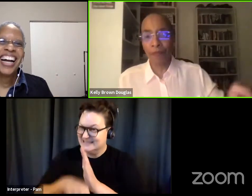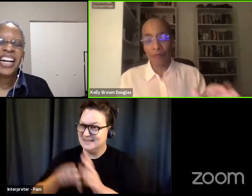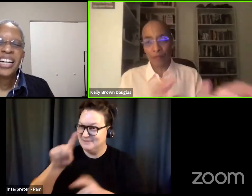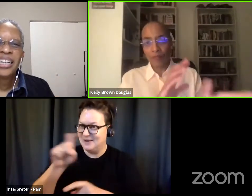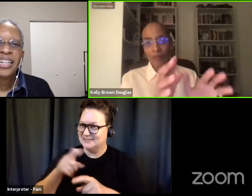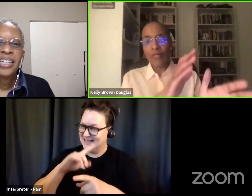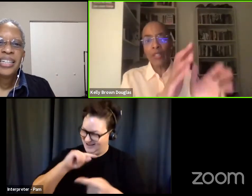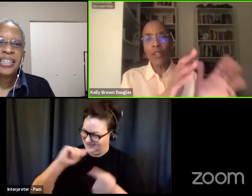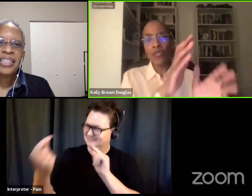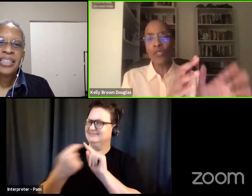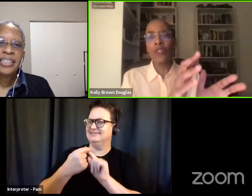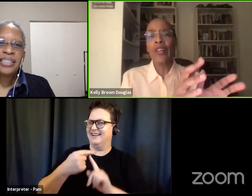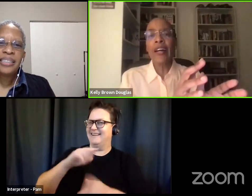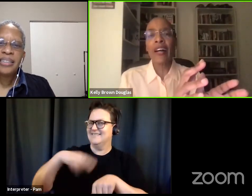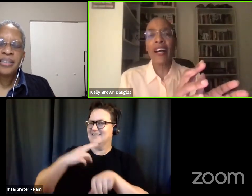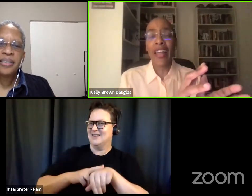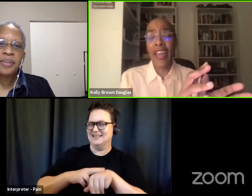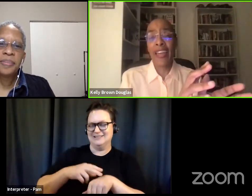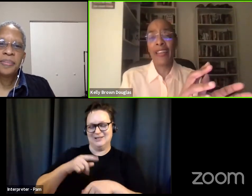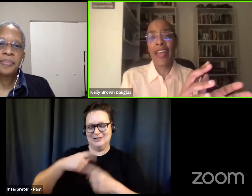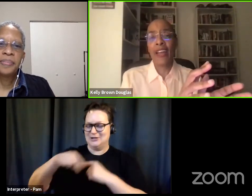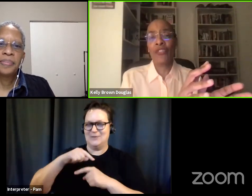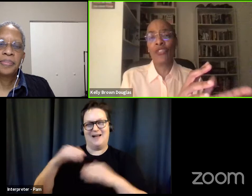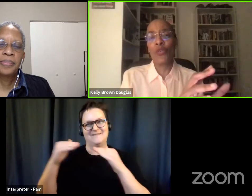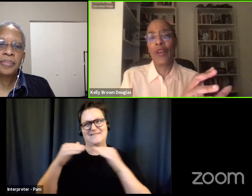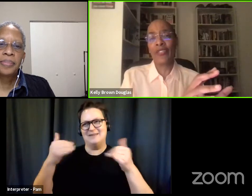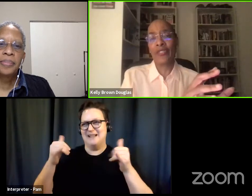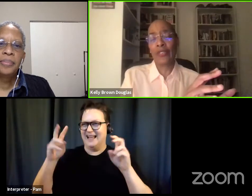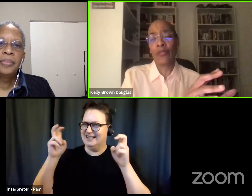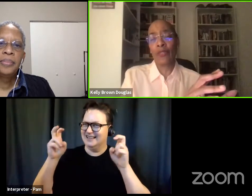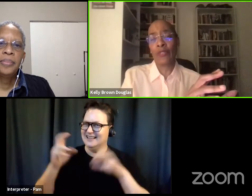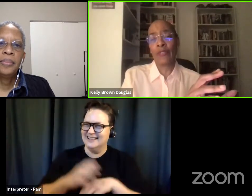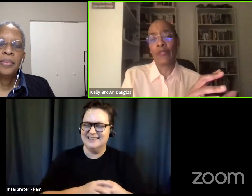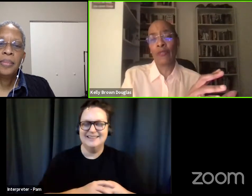But I want to, you know, sort of ask you